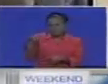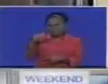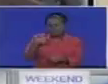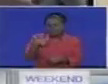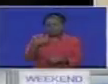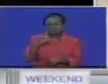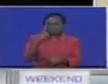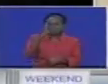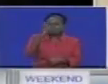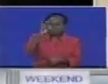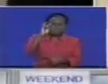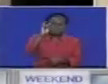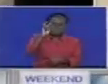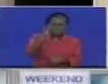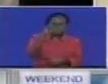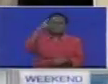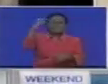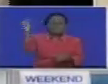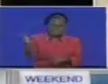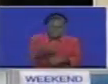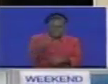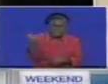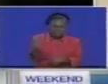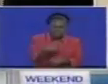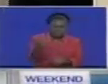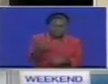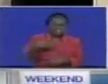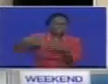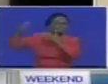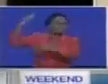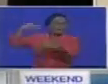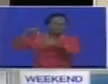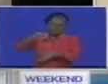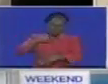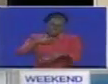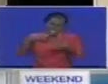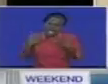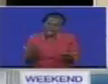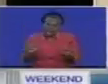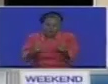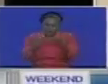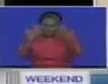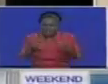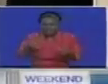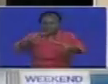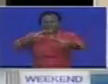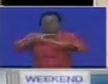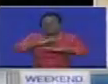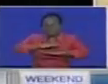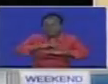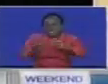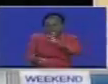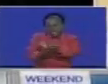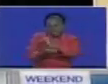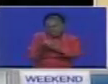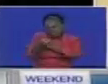this months ago in articles and tweets. How do you feel about these events now? Are you satisfied with some of the explanations you're